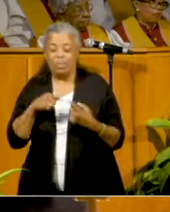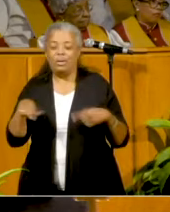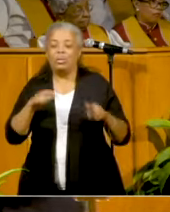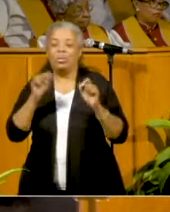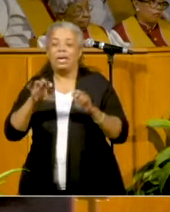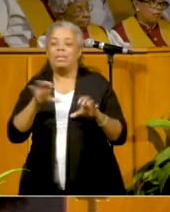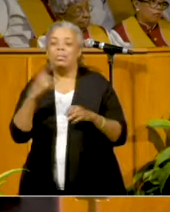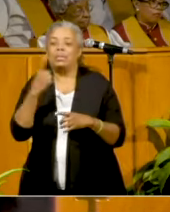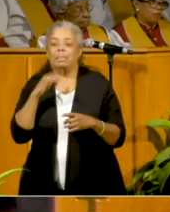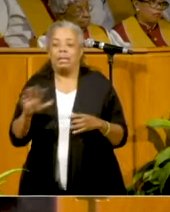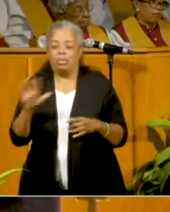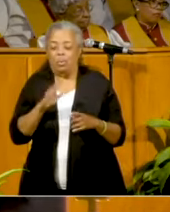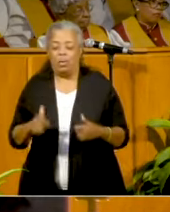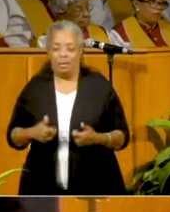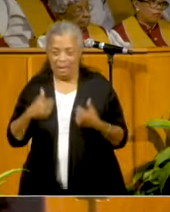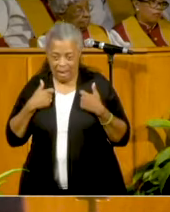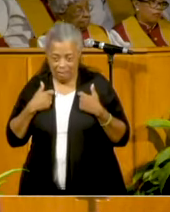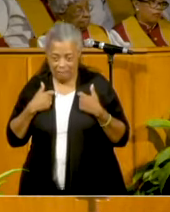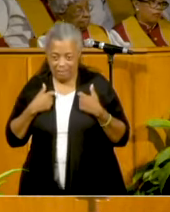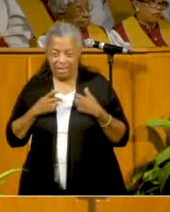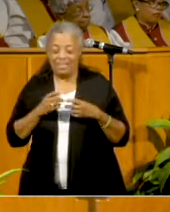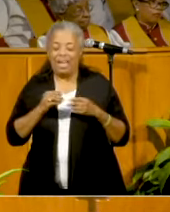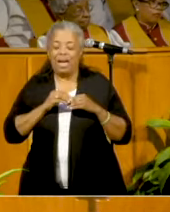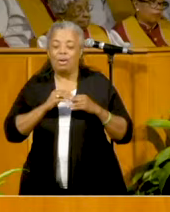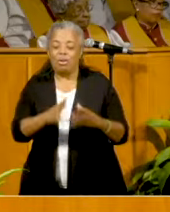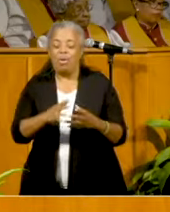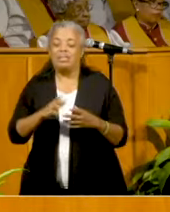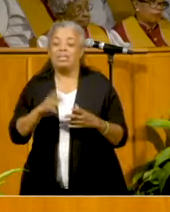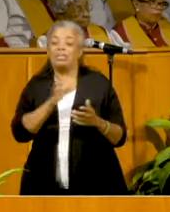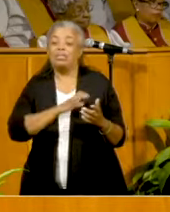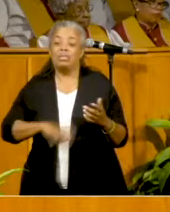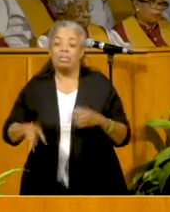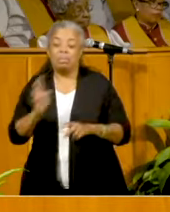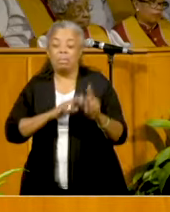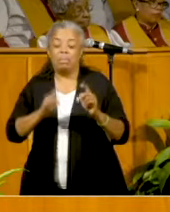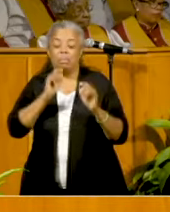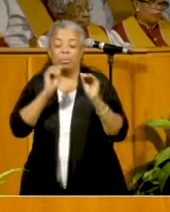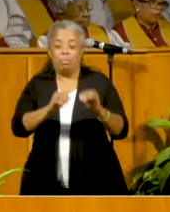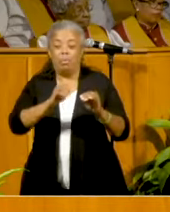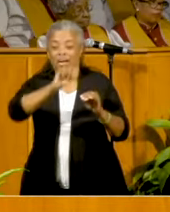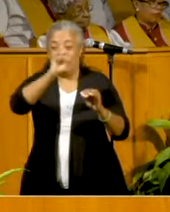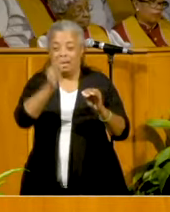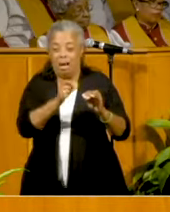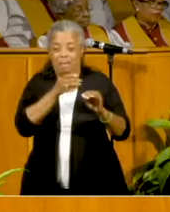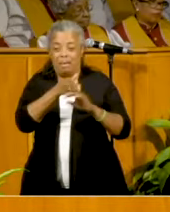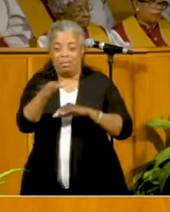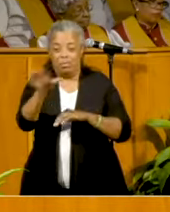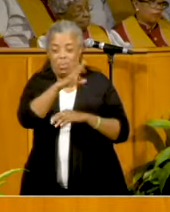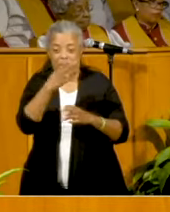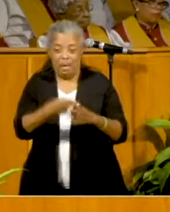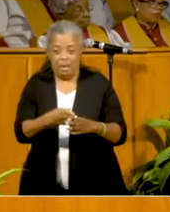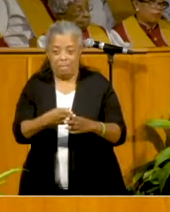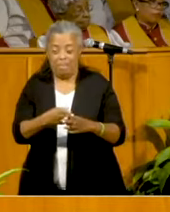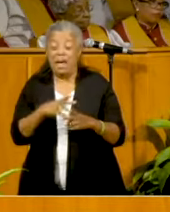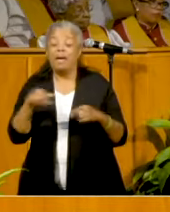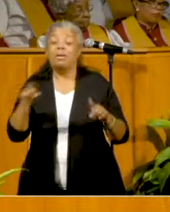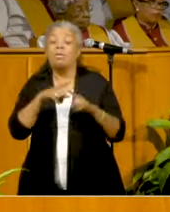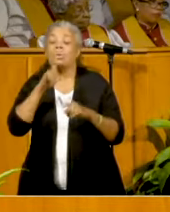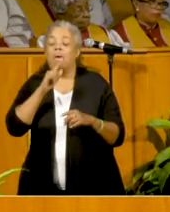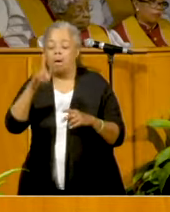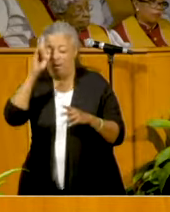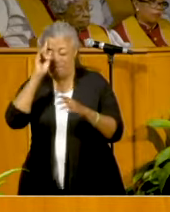can do something in life that causes Christians to put a comma after your name. And you